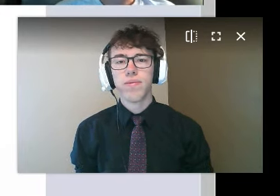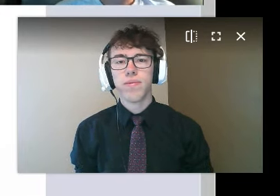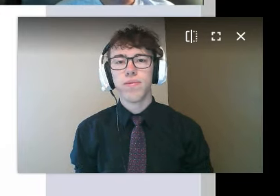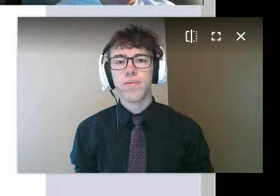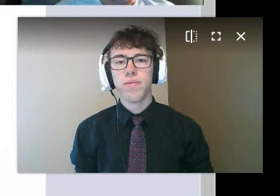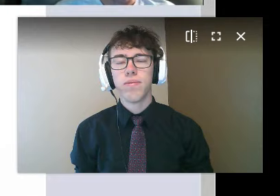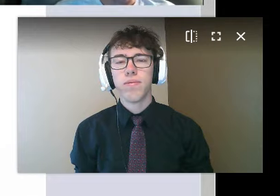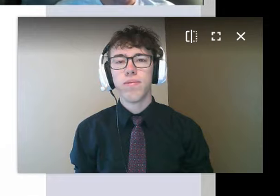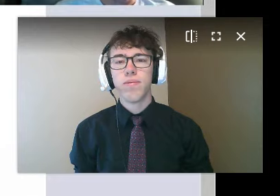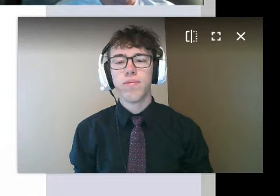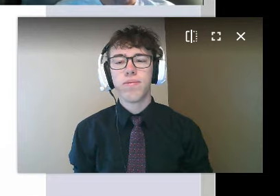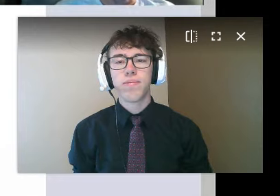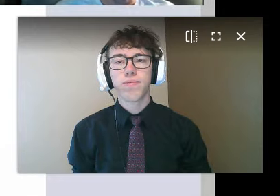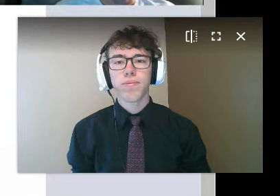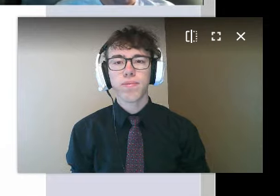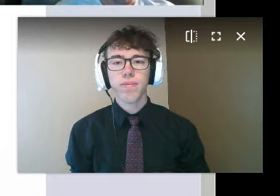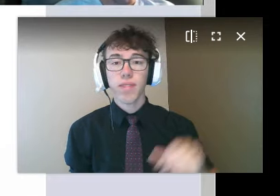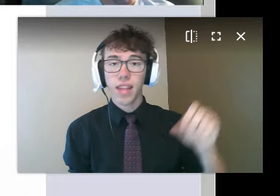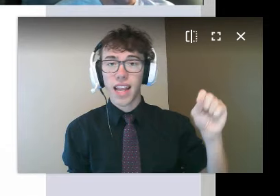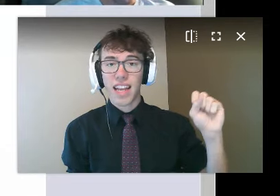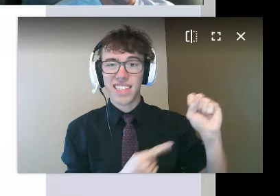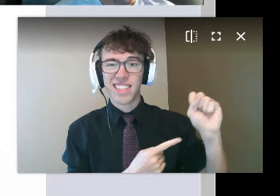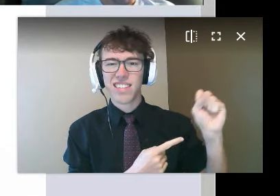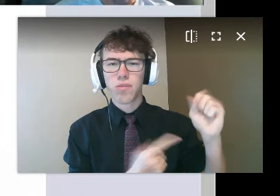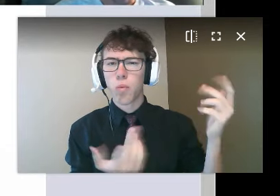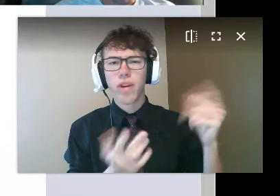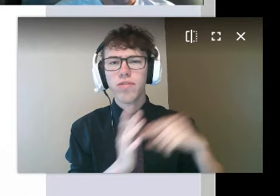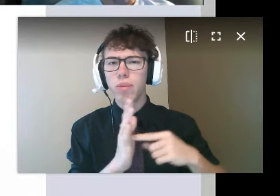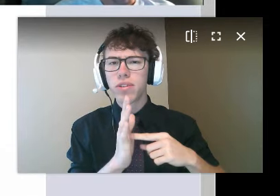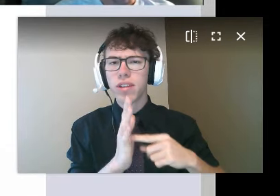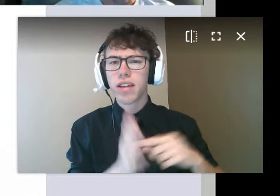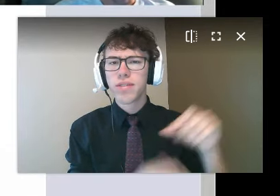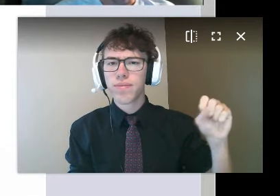Okay, and then S was subtraction.